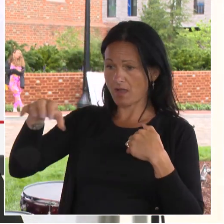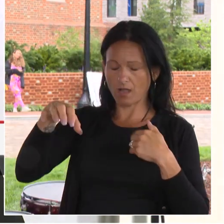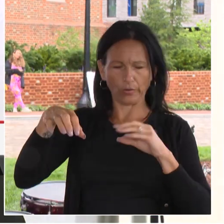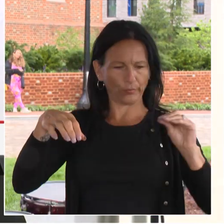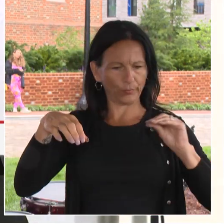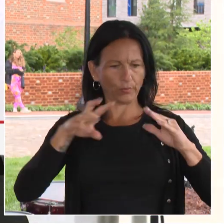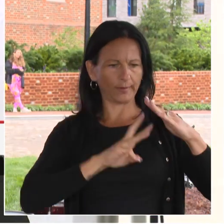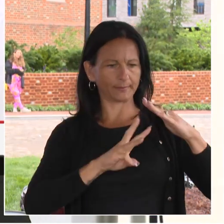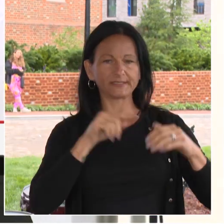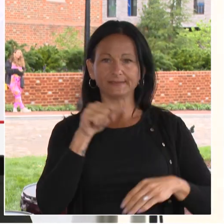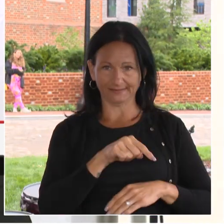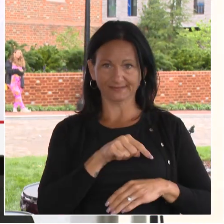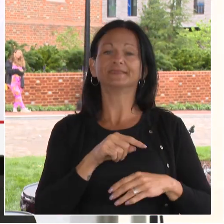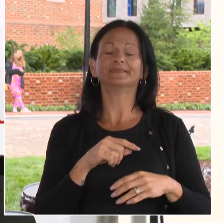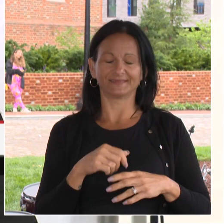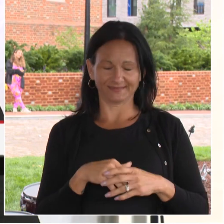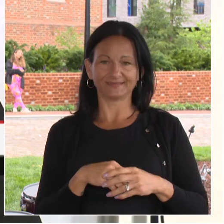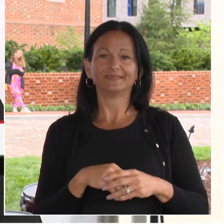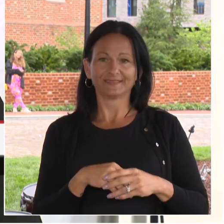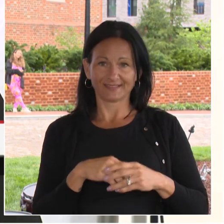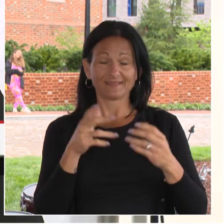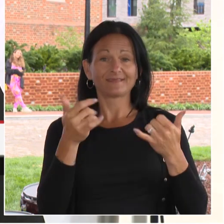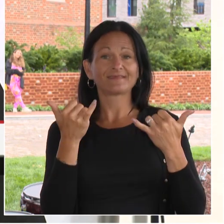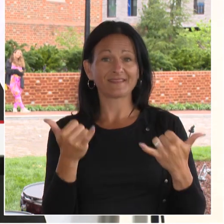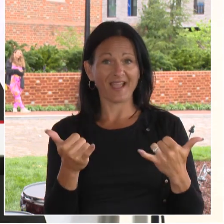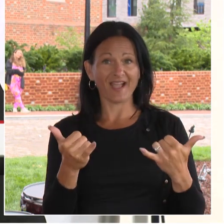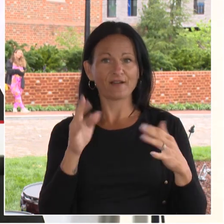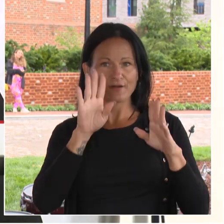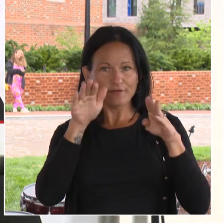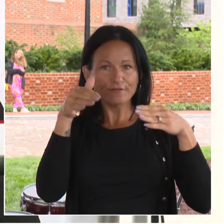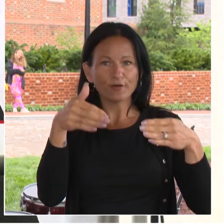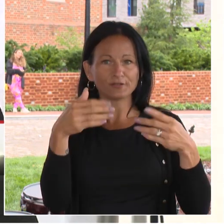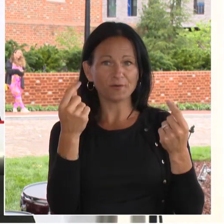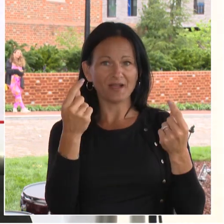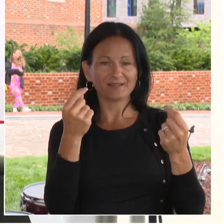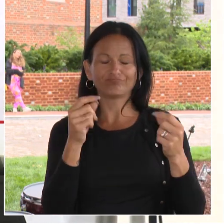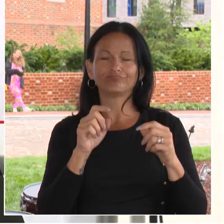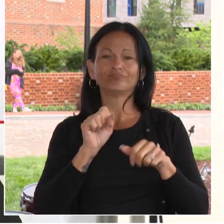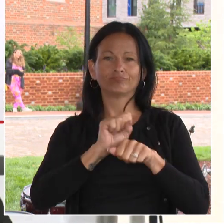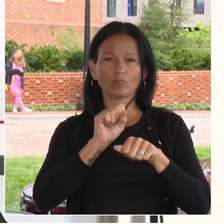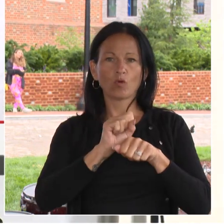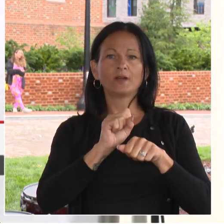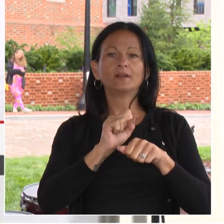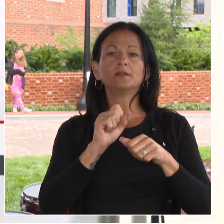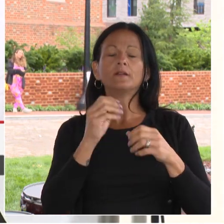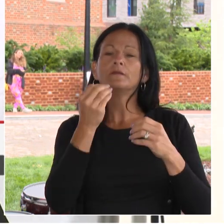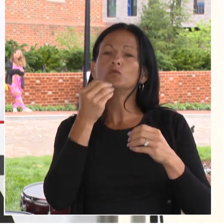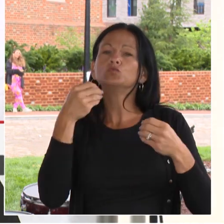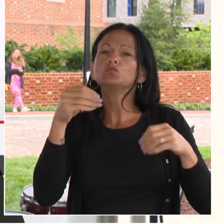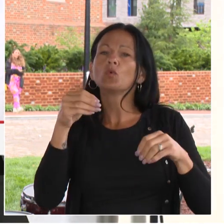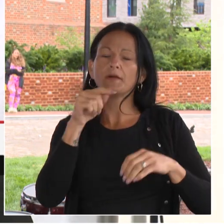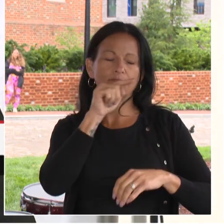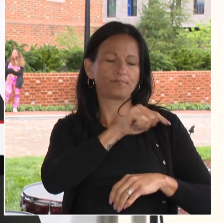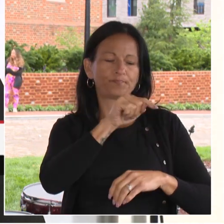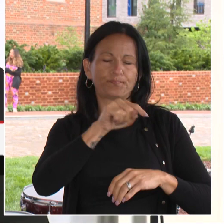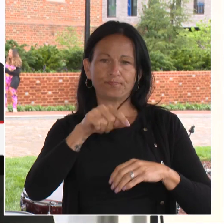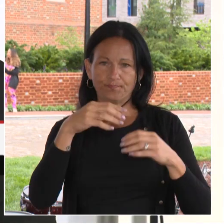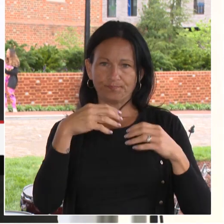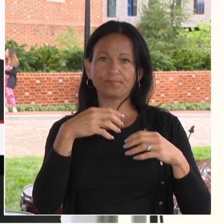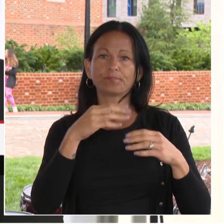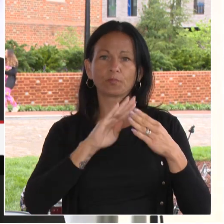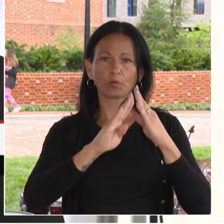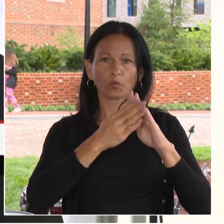So that's why I focus on working with all the retailers on making urban models, because when one